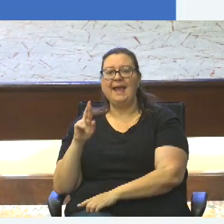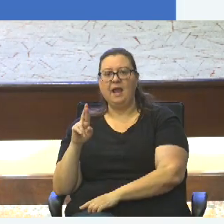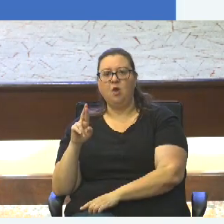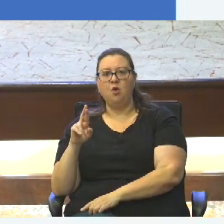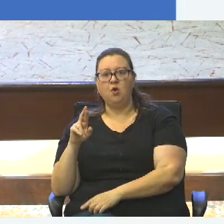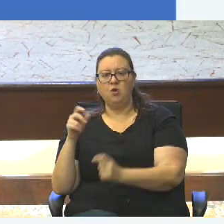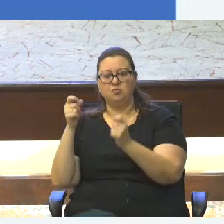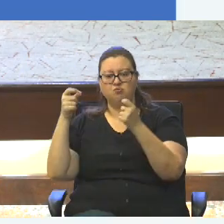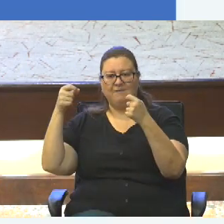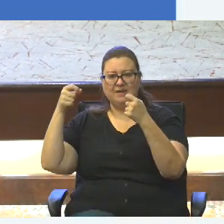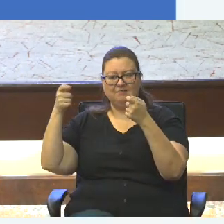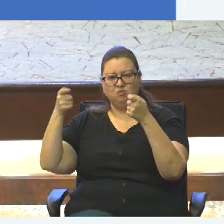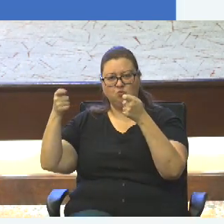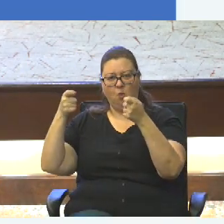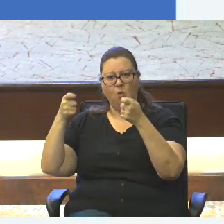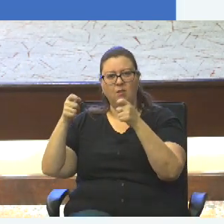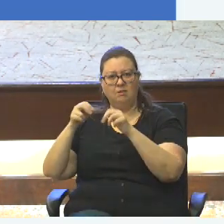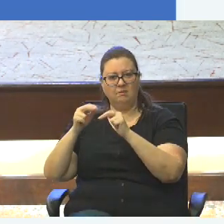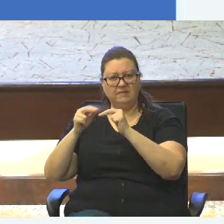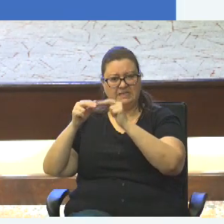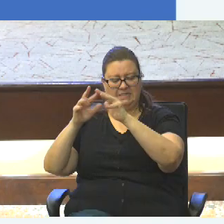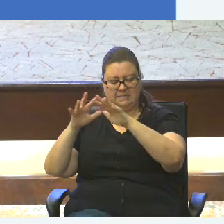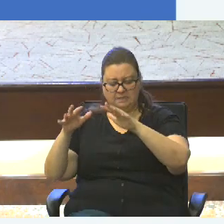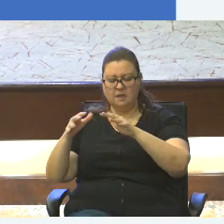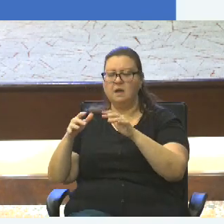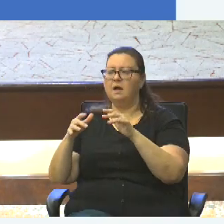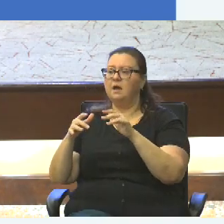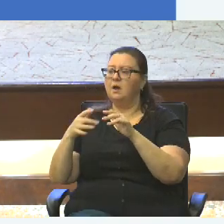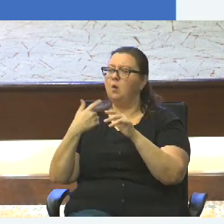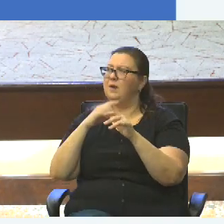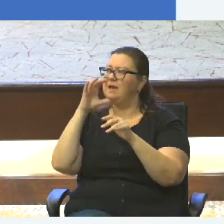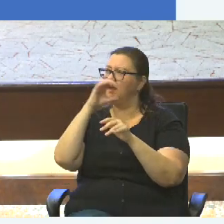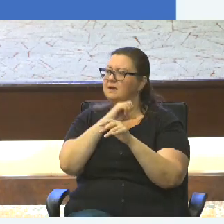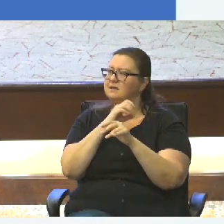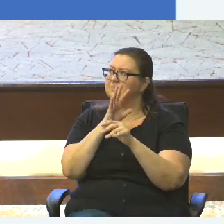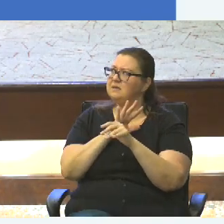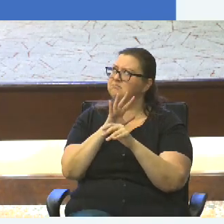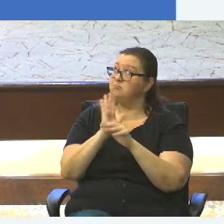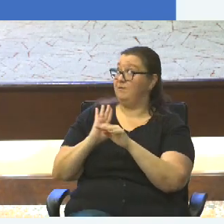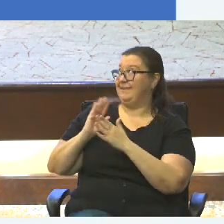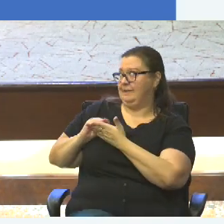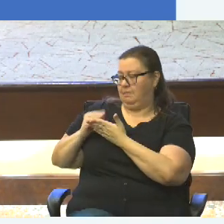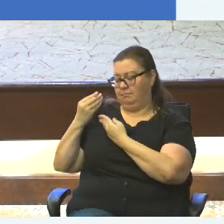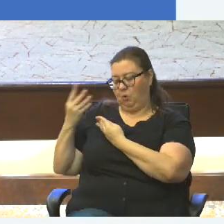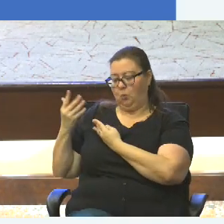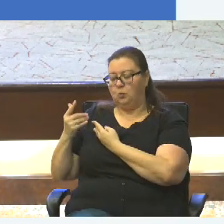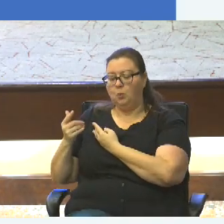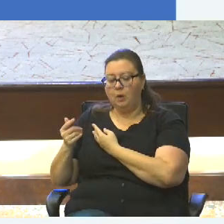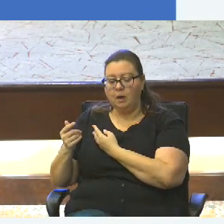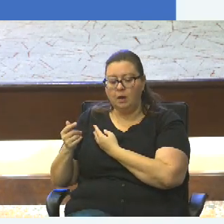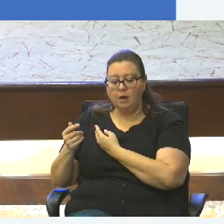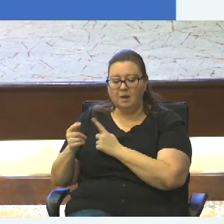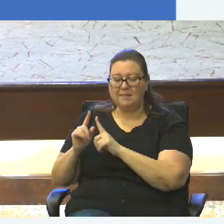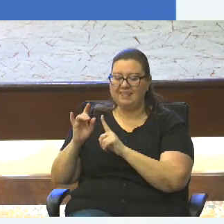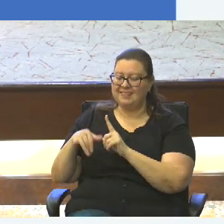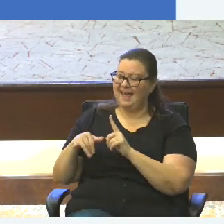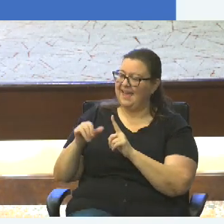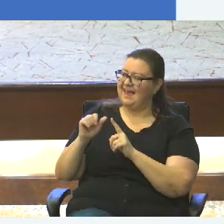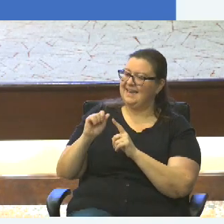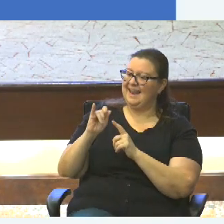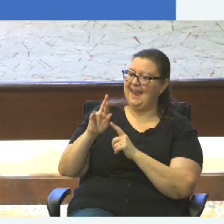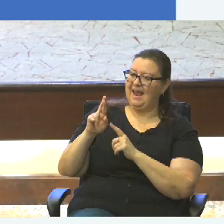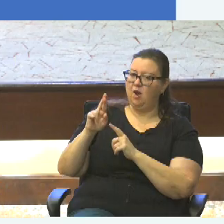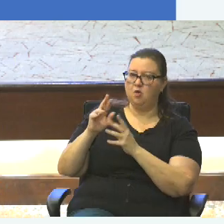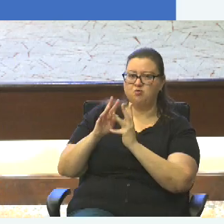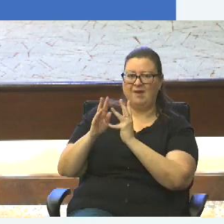facilities, while owned by the city, we anticipate, as previously noted, is that we believe that they